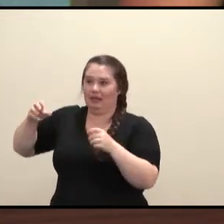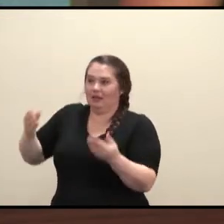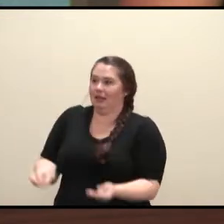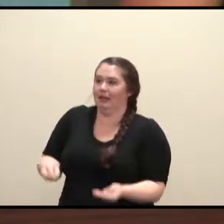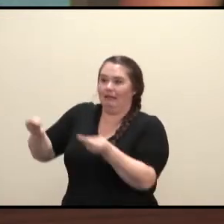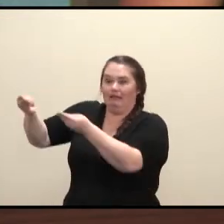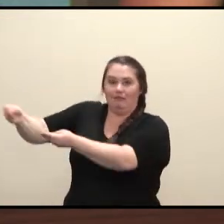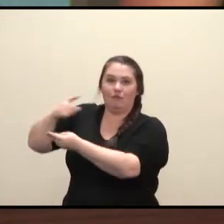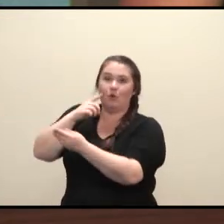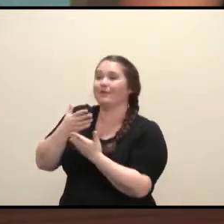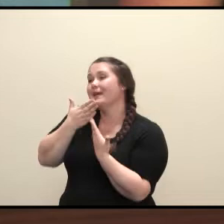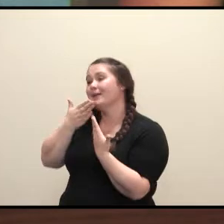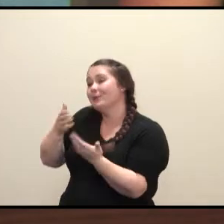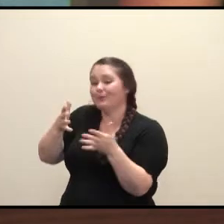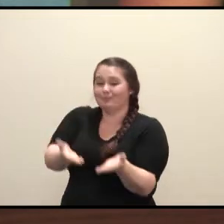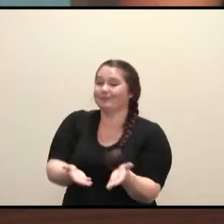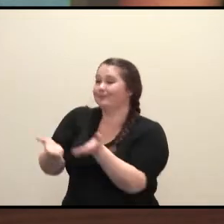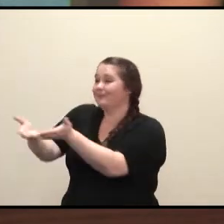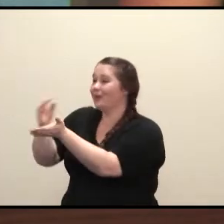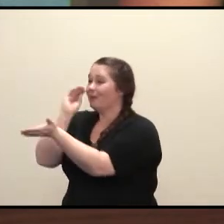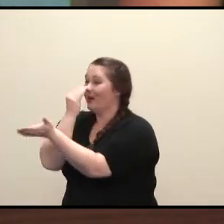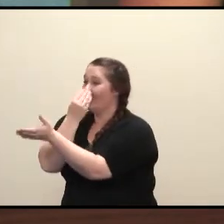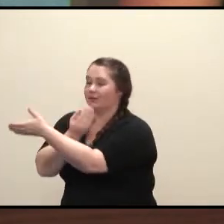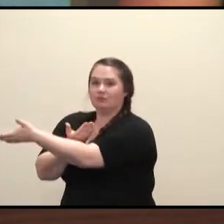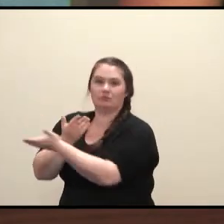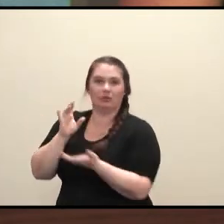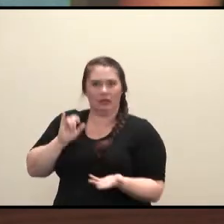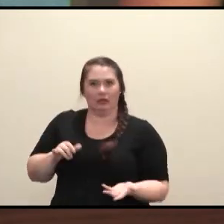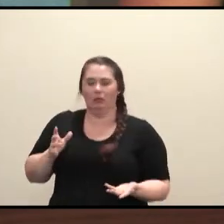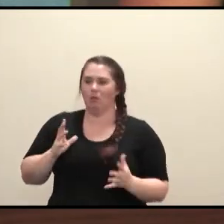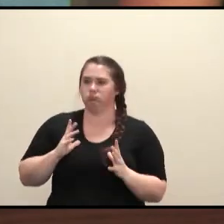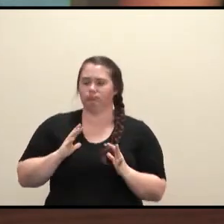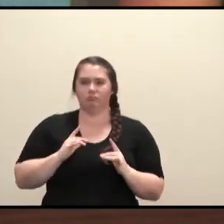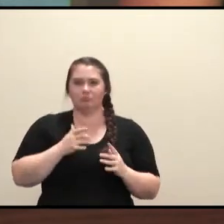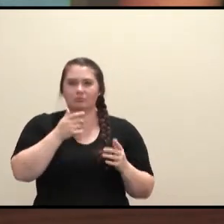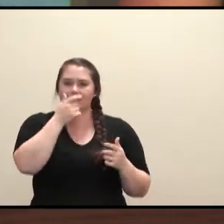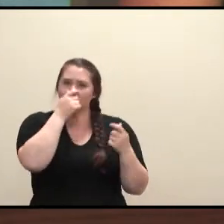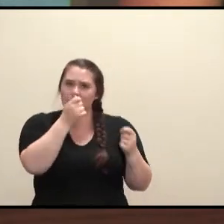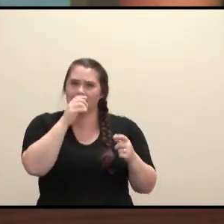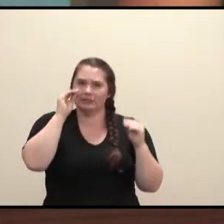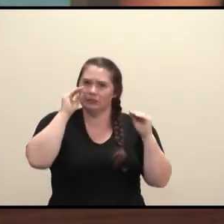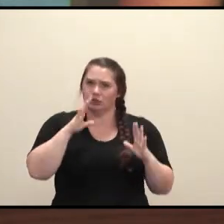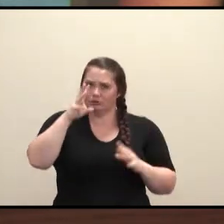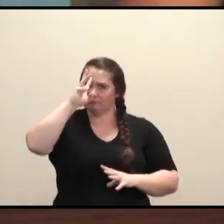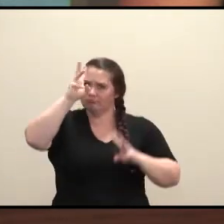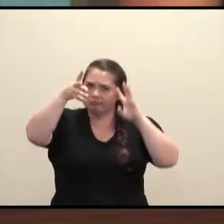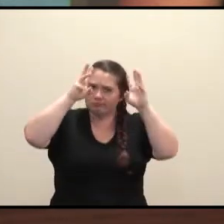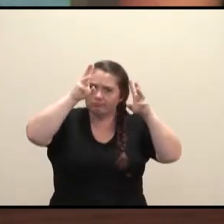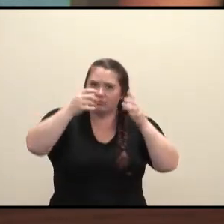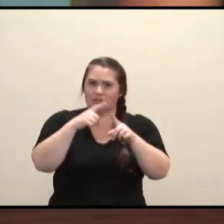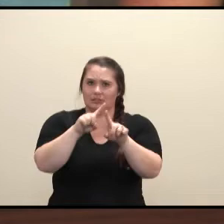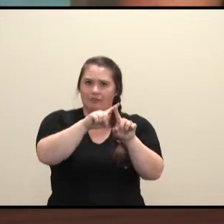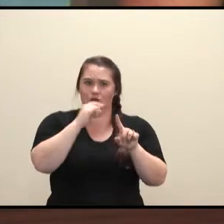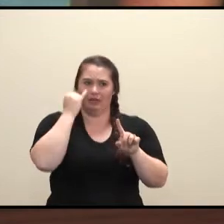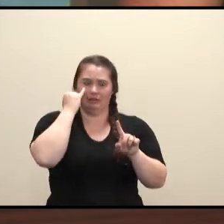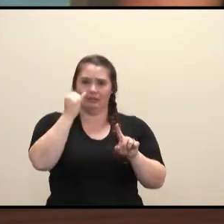arrangement they've made. Really interesting things that our teachers are coming up with to give really special experiences to our students and